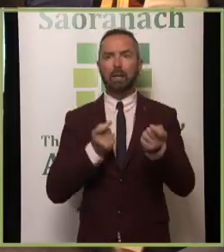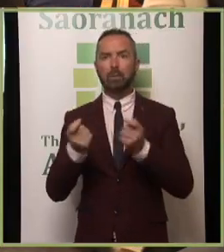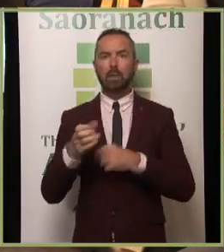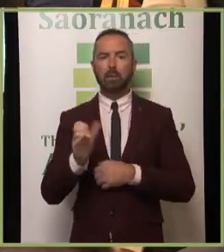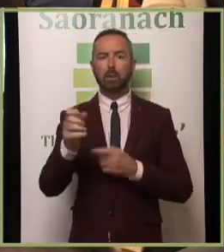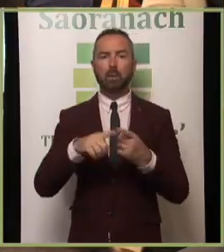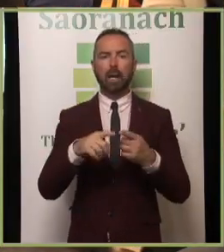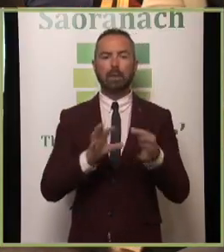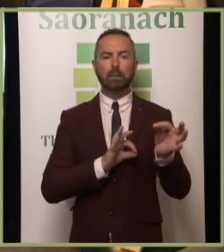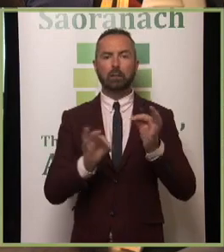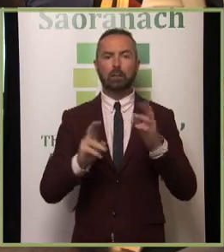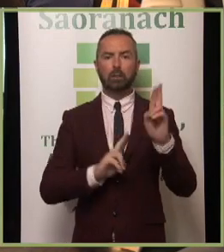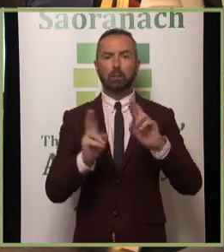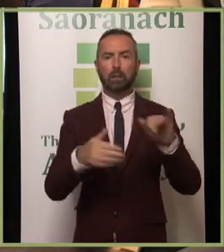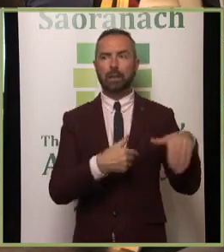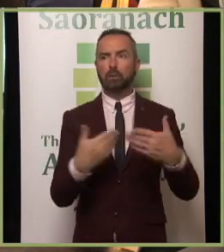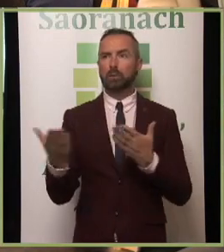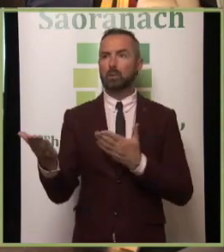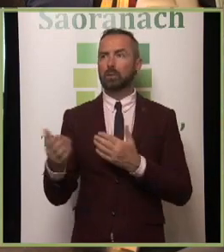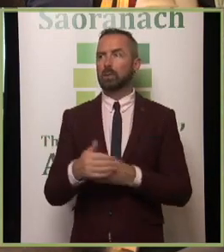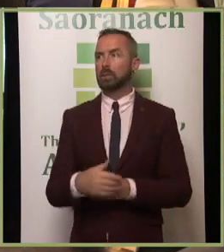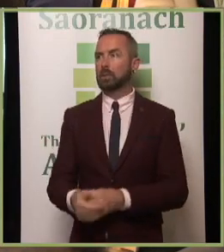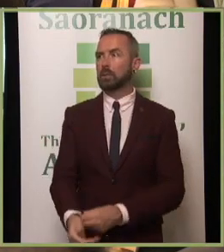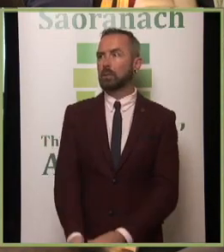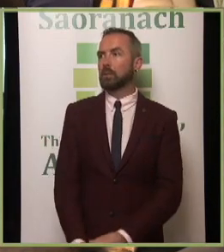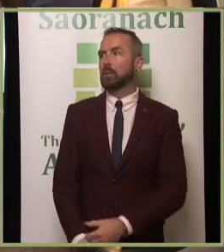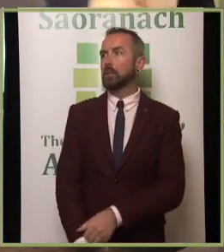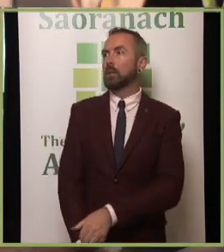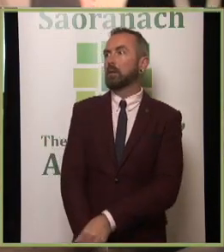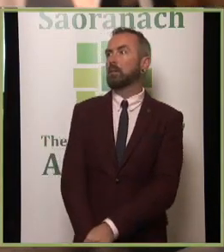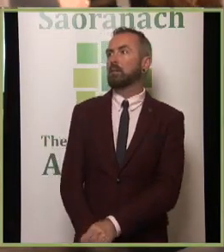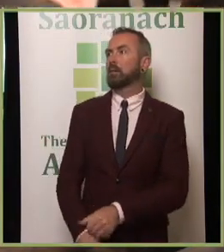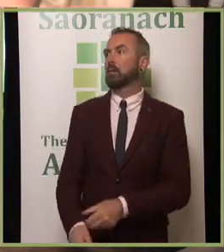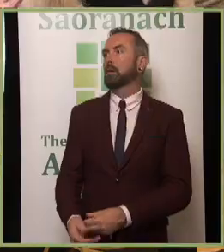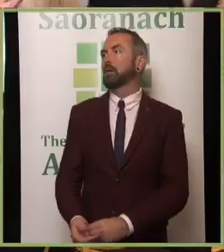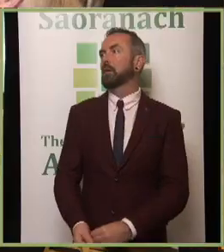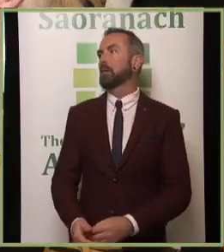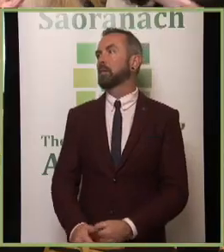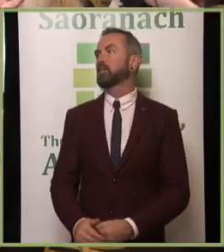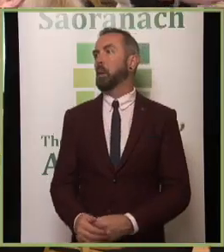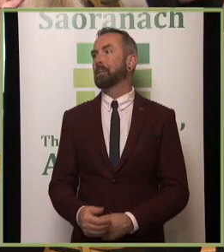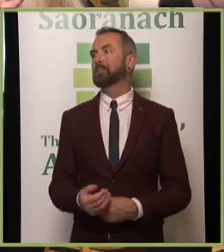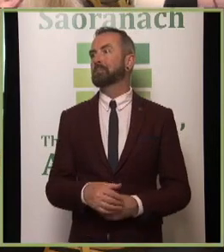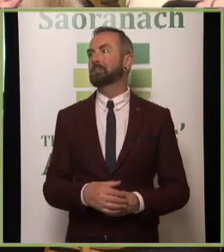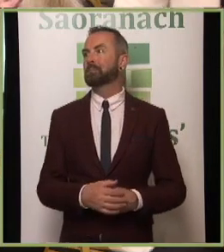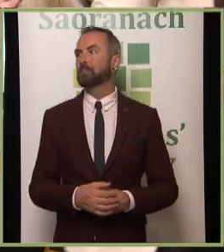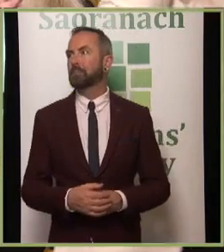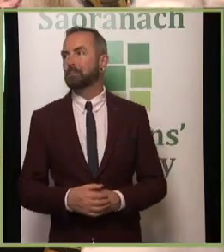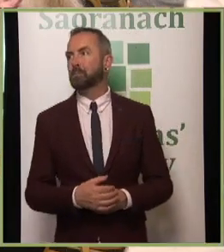be reintroduced. So they were there before and gone? Apparently so. Okay, thanks. Kenneth?